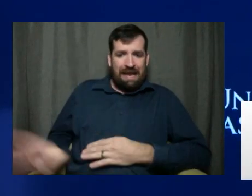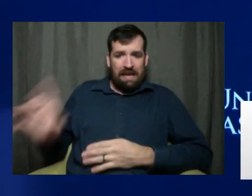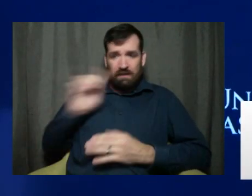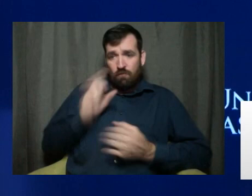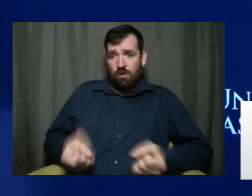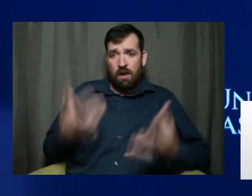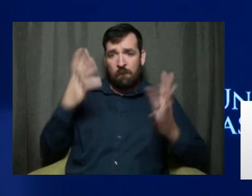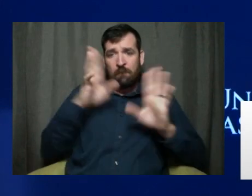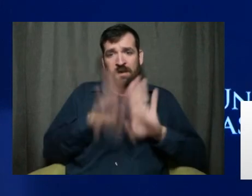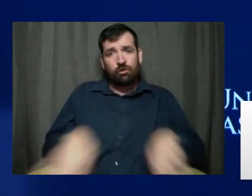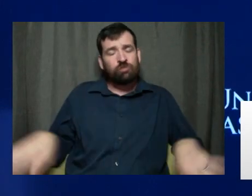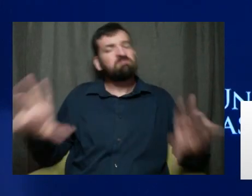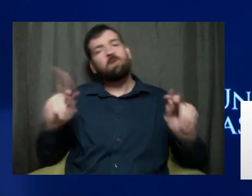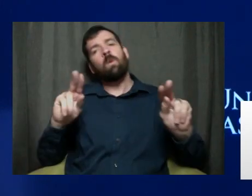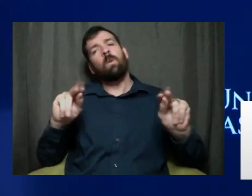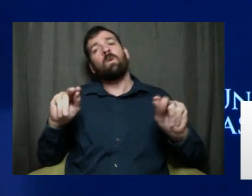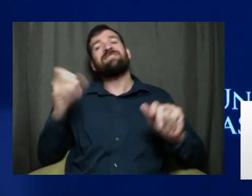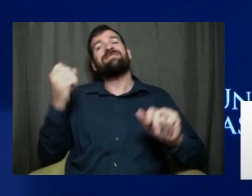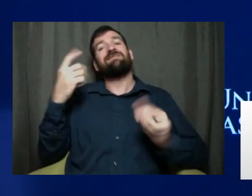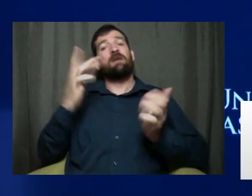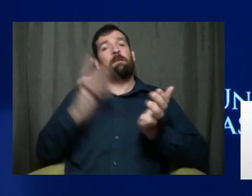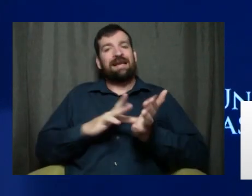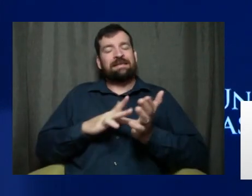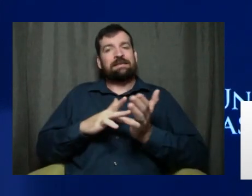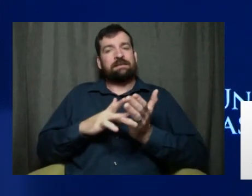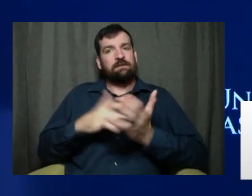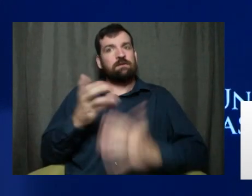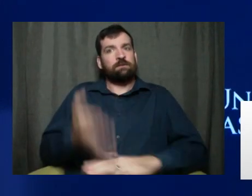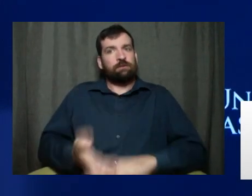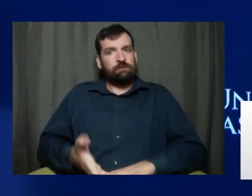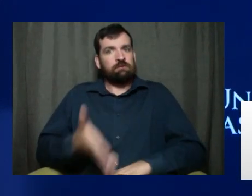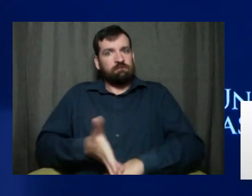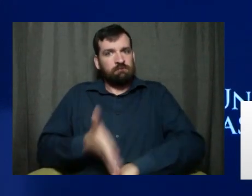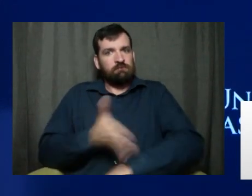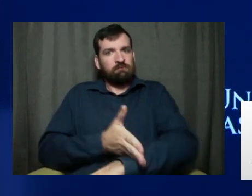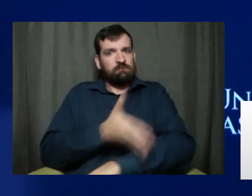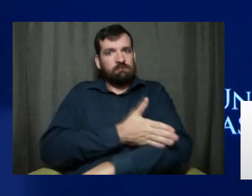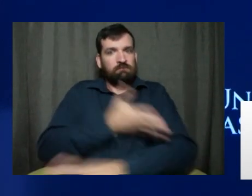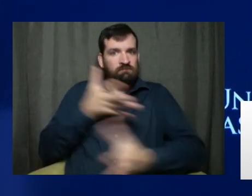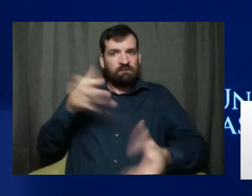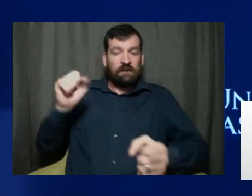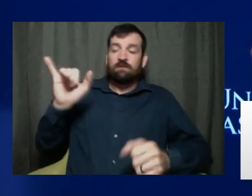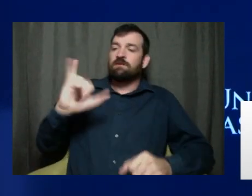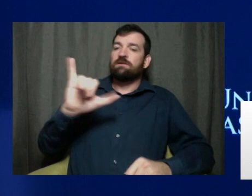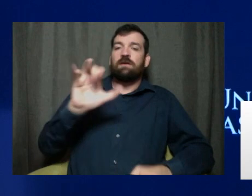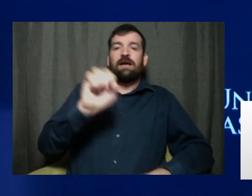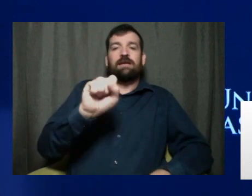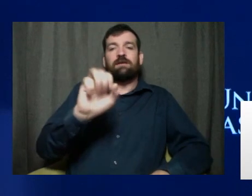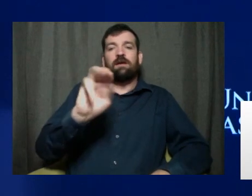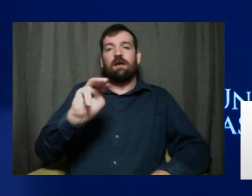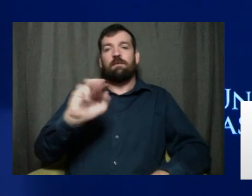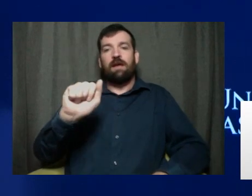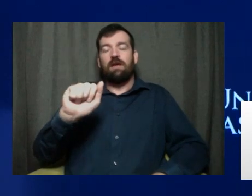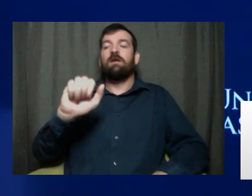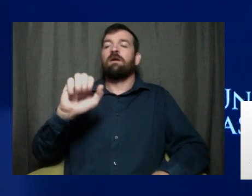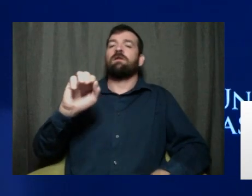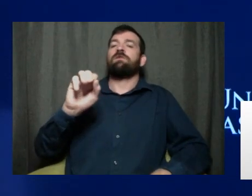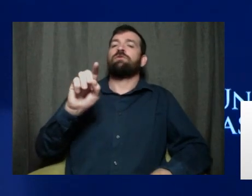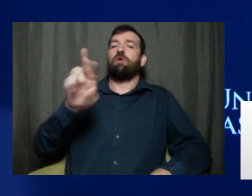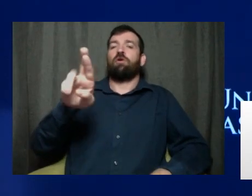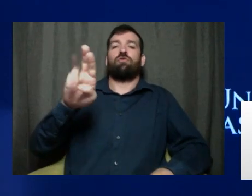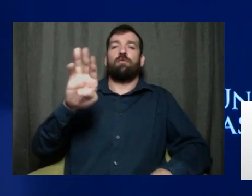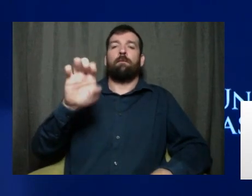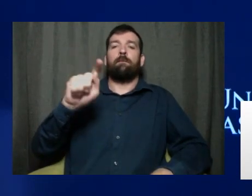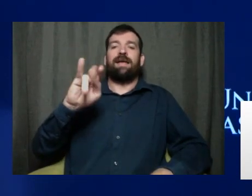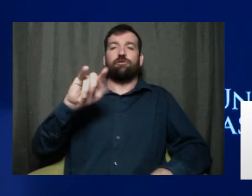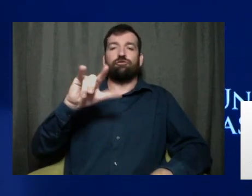because medicine is advancing pretty rapidly, like with SMA, and Dr. Bettinger can speak to a lot of the other conditions too, but